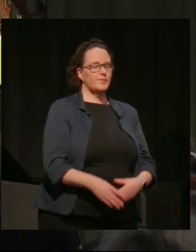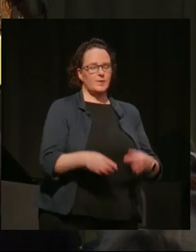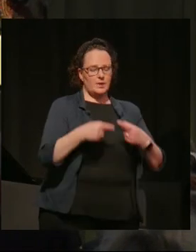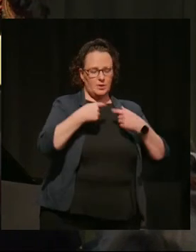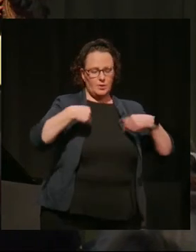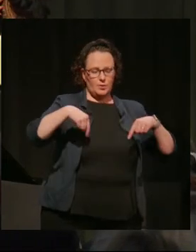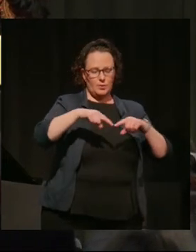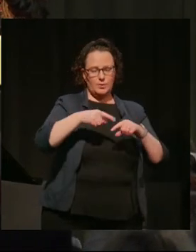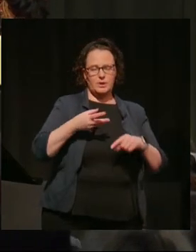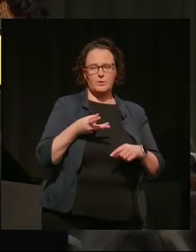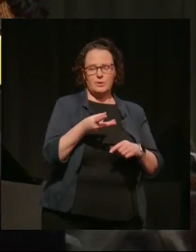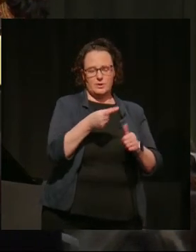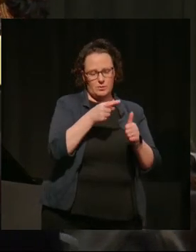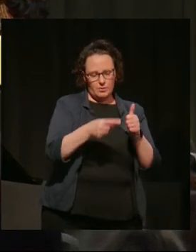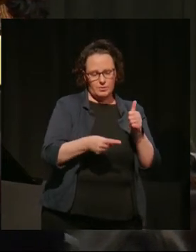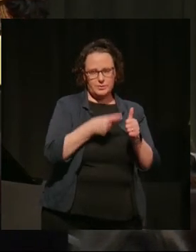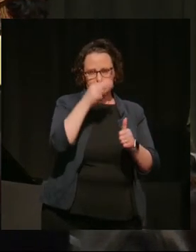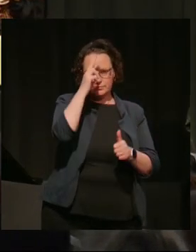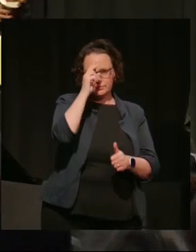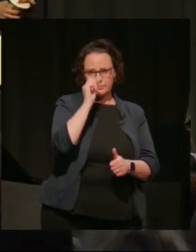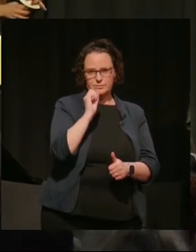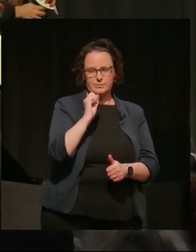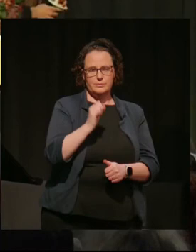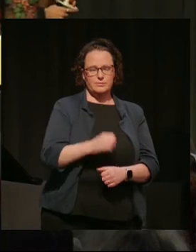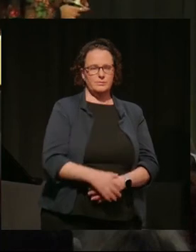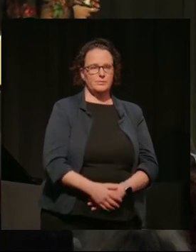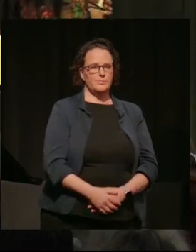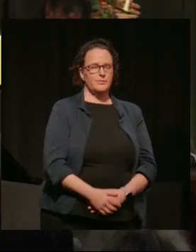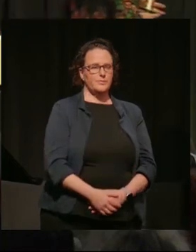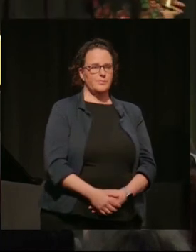We will always remember.